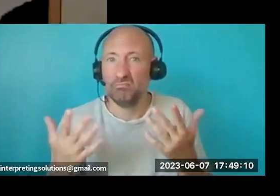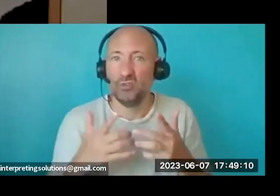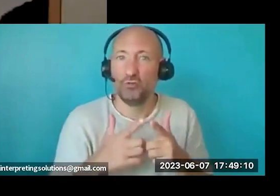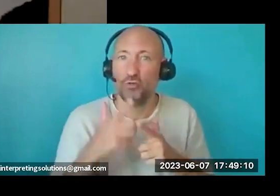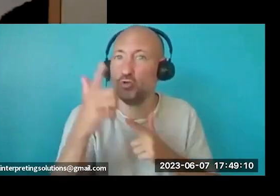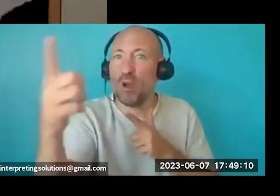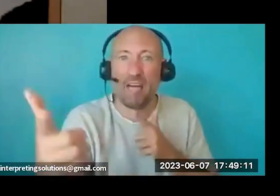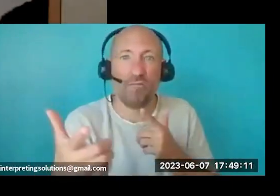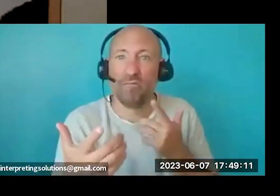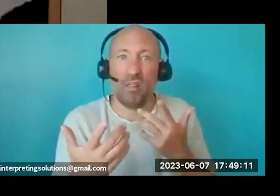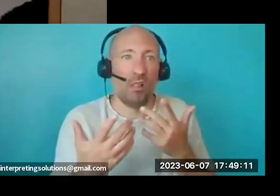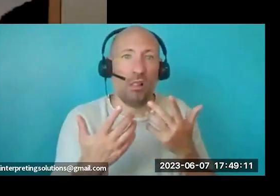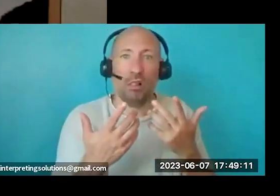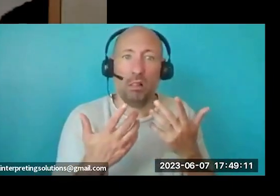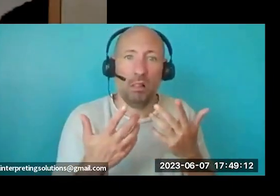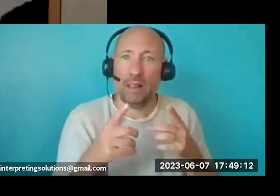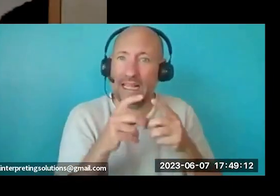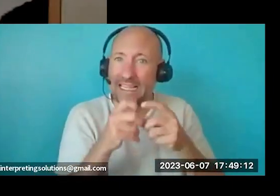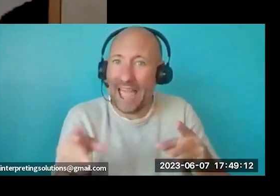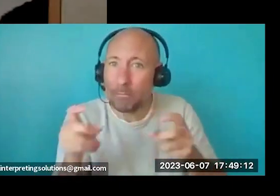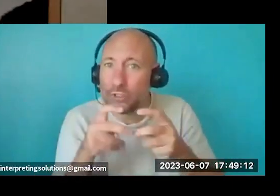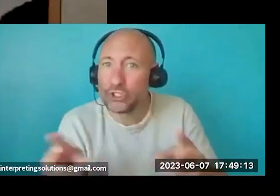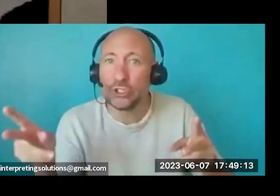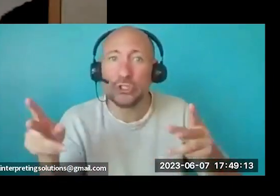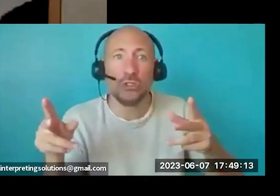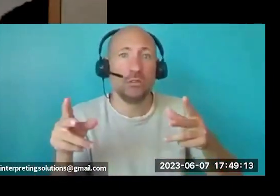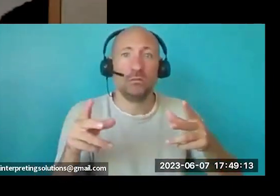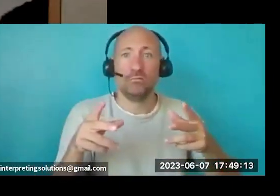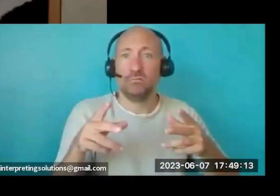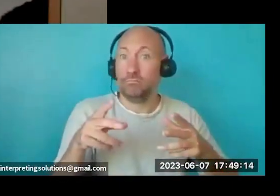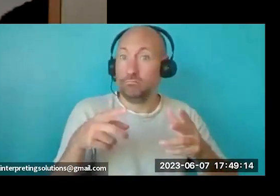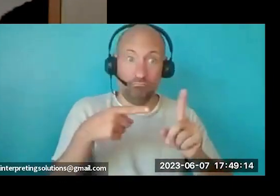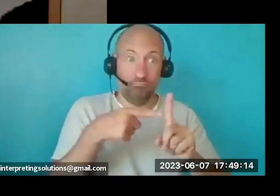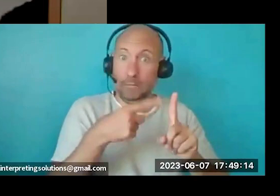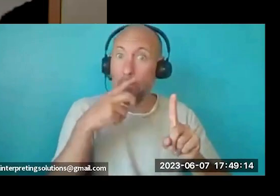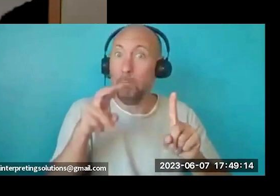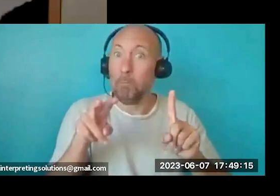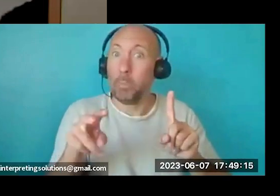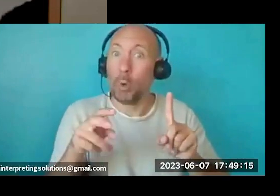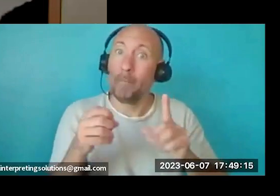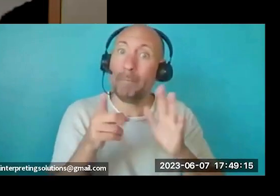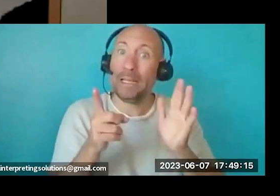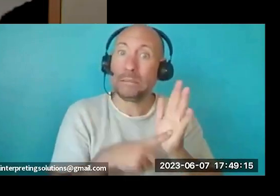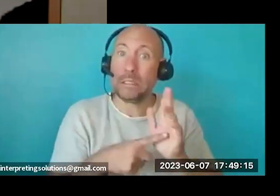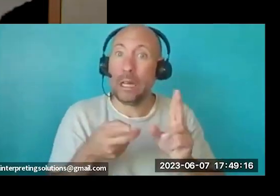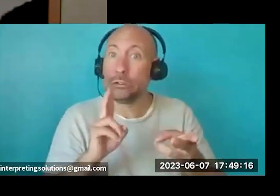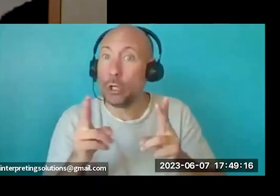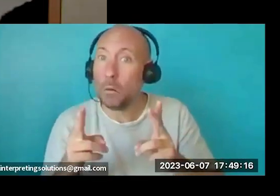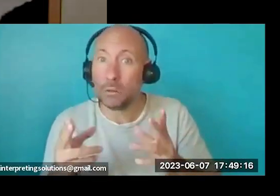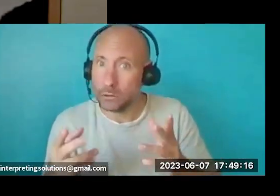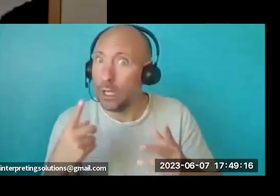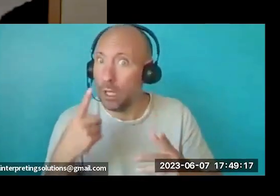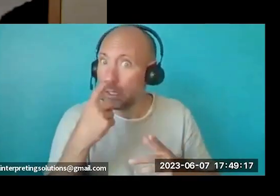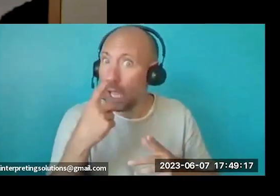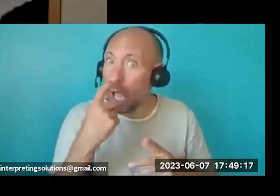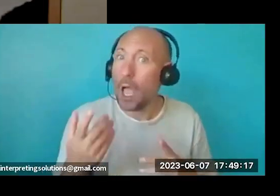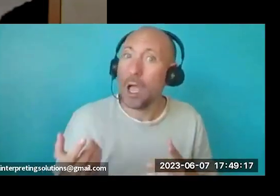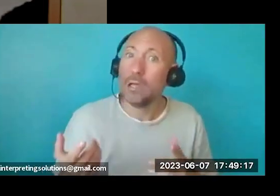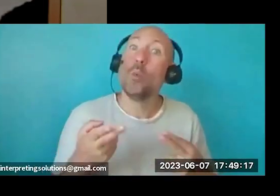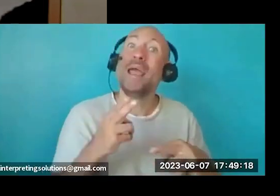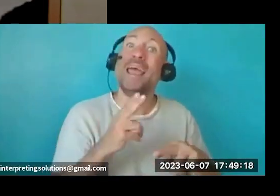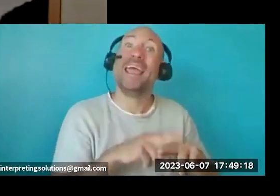travel, organization, captions, sign interpretation, all of that stuff can be provided for if we employ